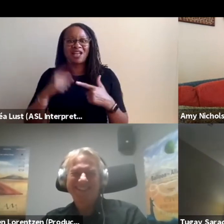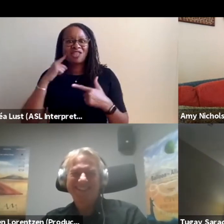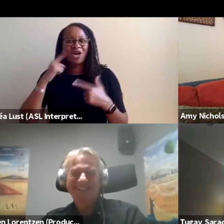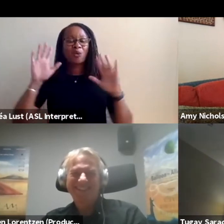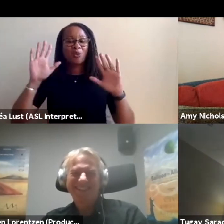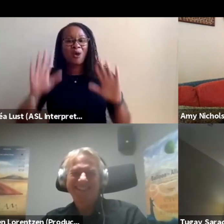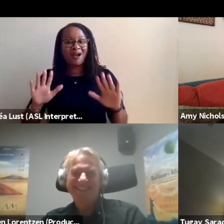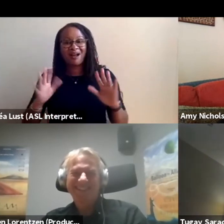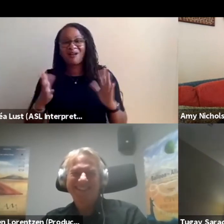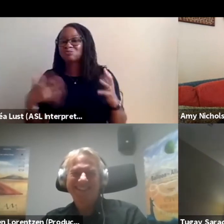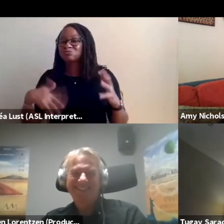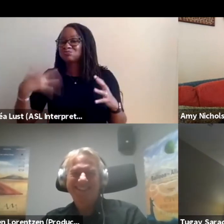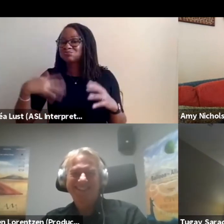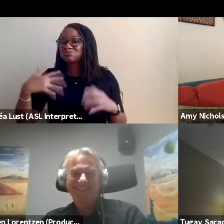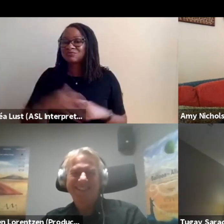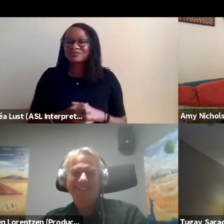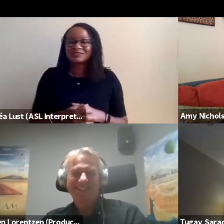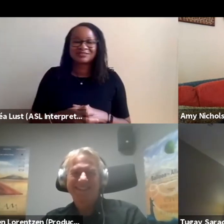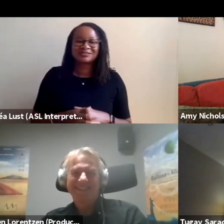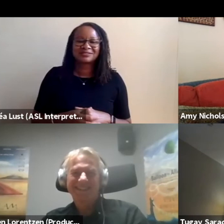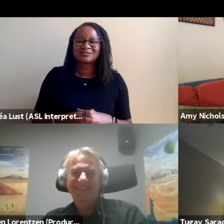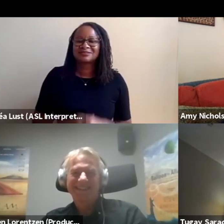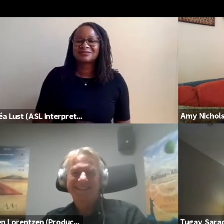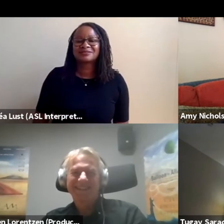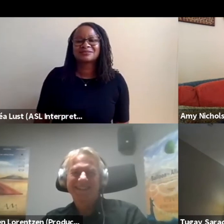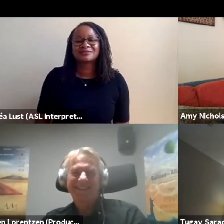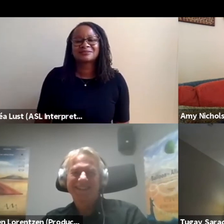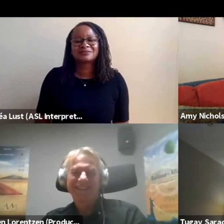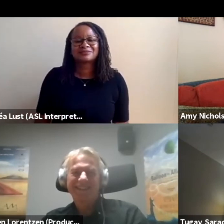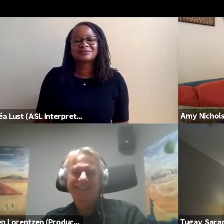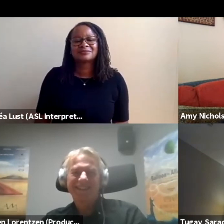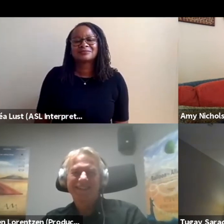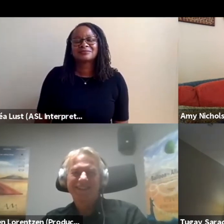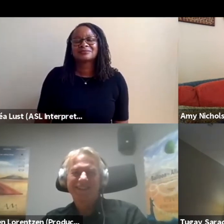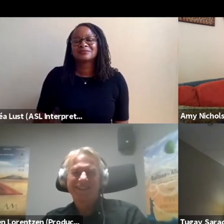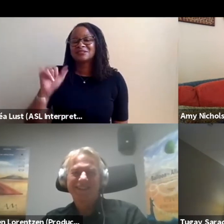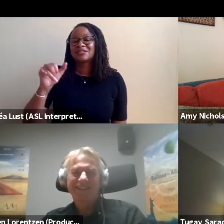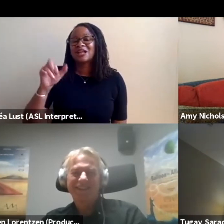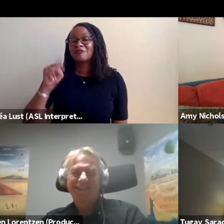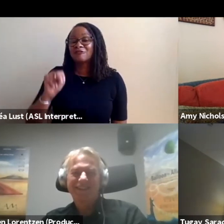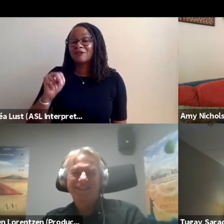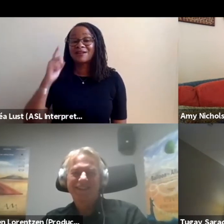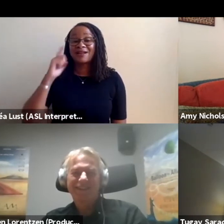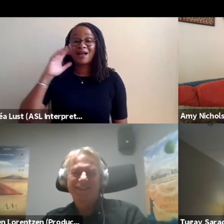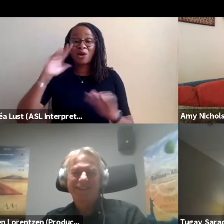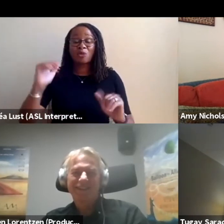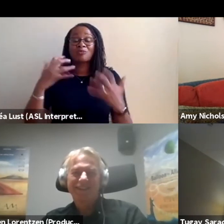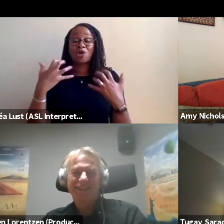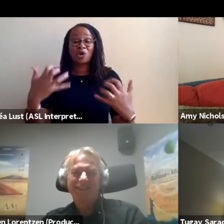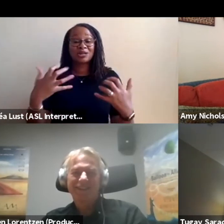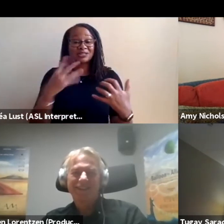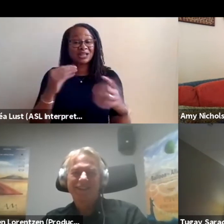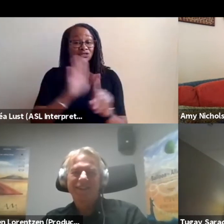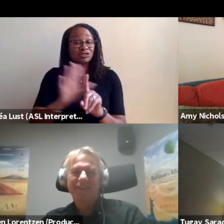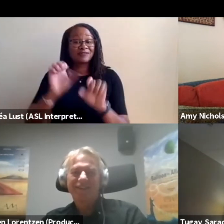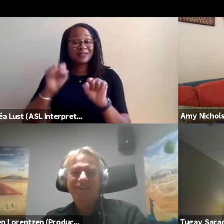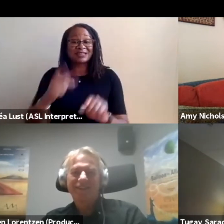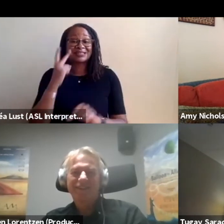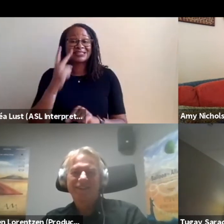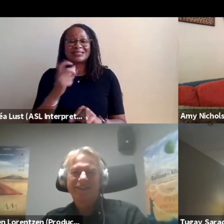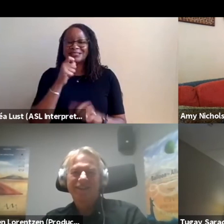I hope you say finished. This is the key word for me. I hope the audience and you also can see that it's not